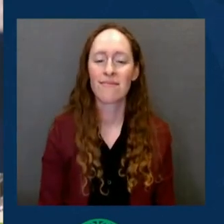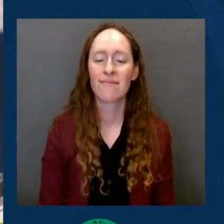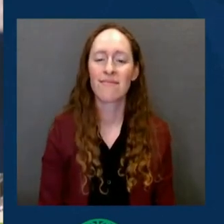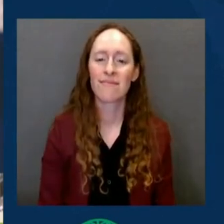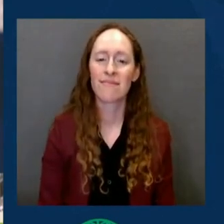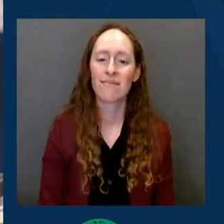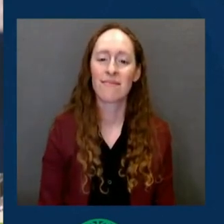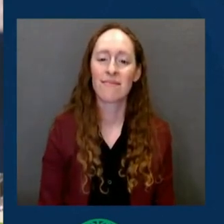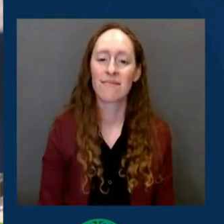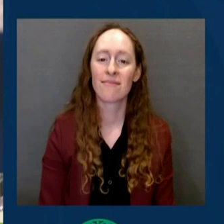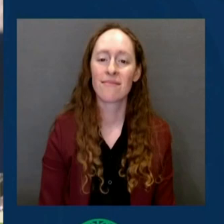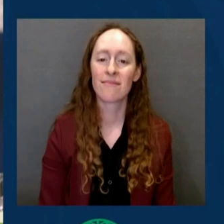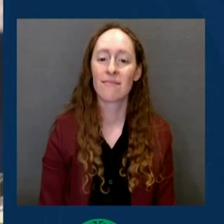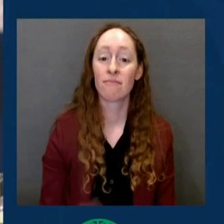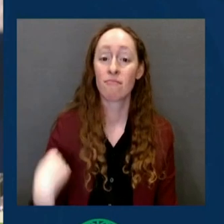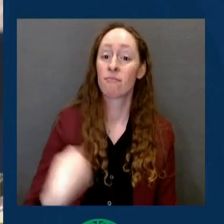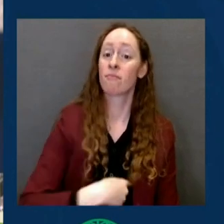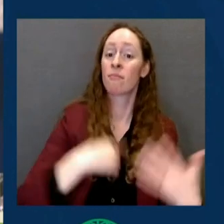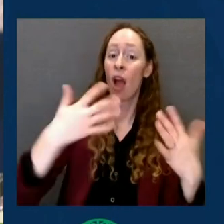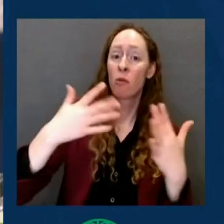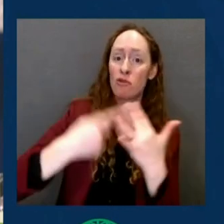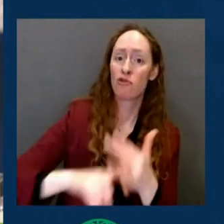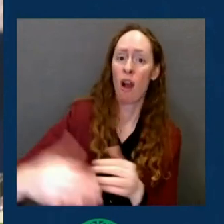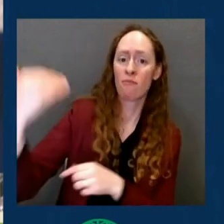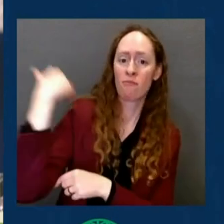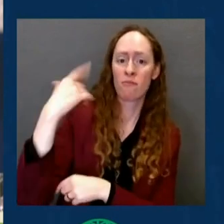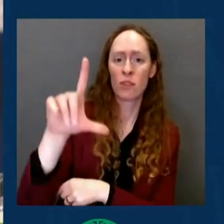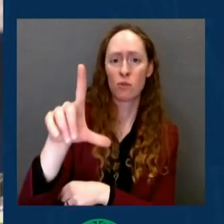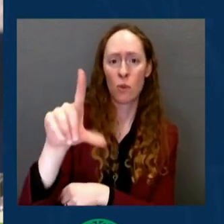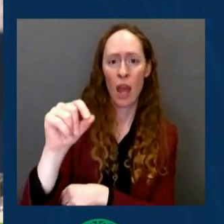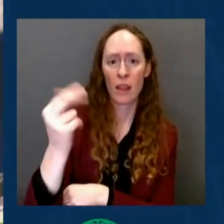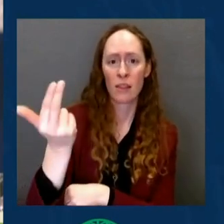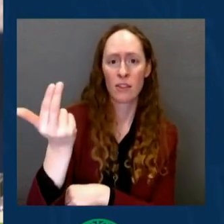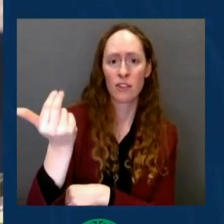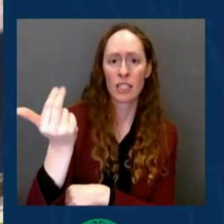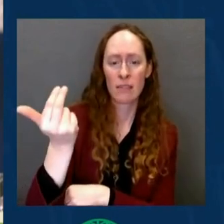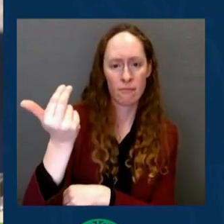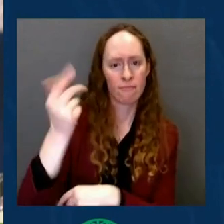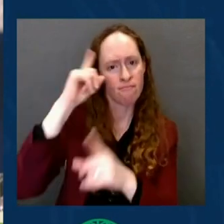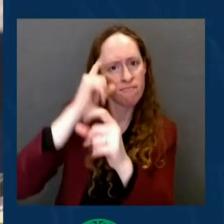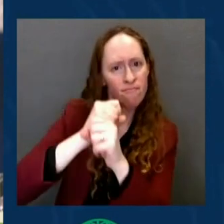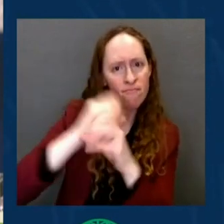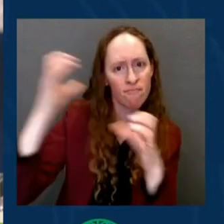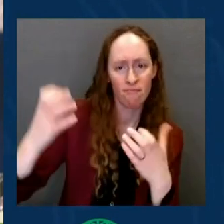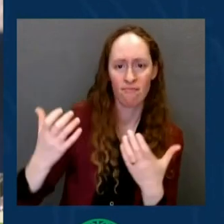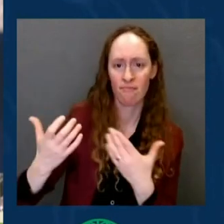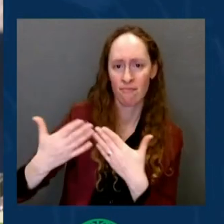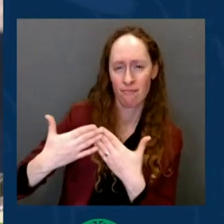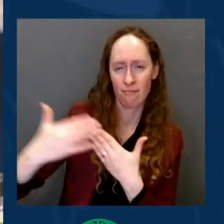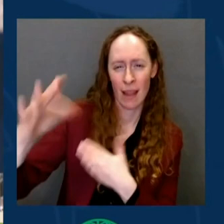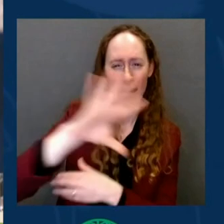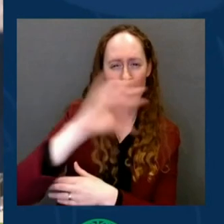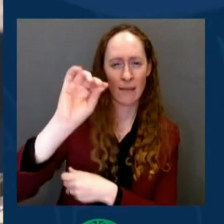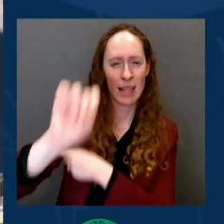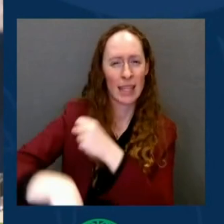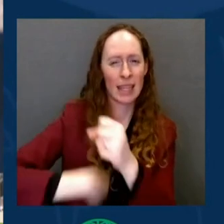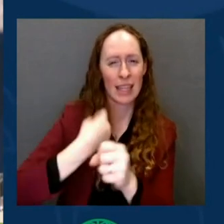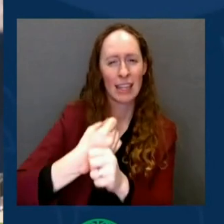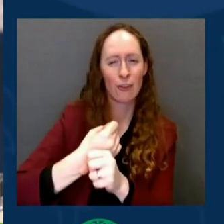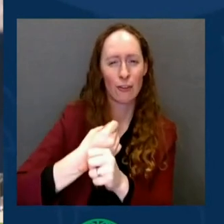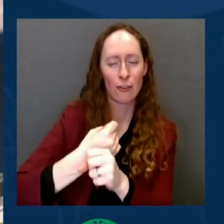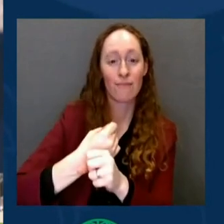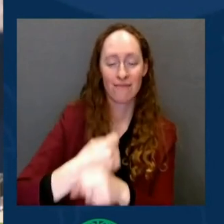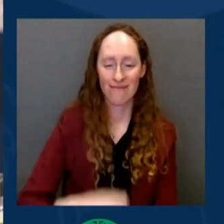in its objective, the Africa is counting on its own efforts, on its